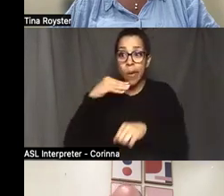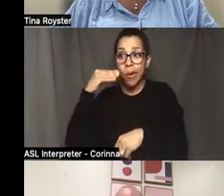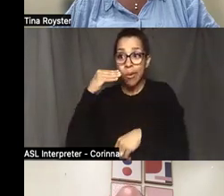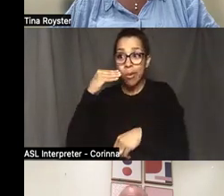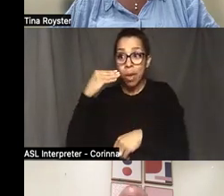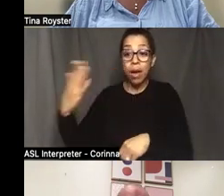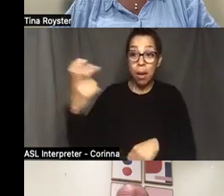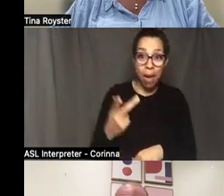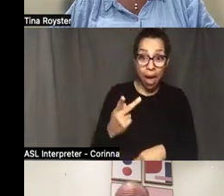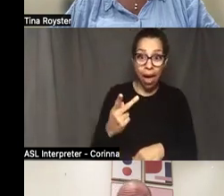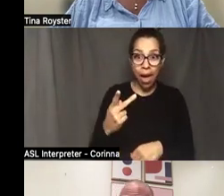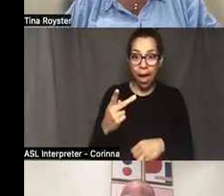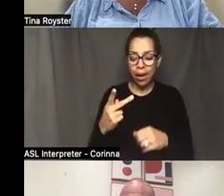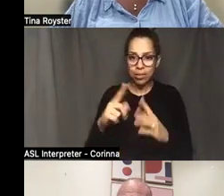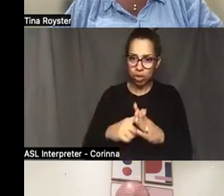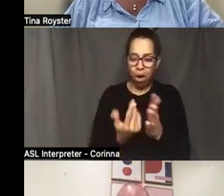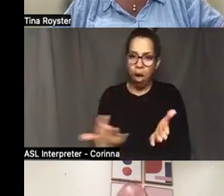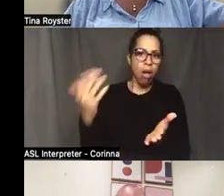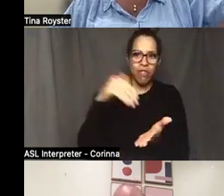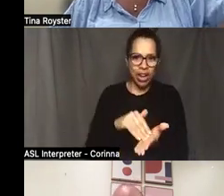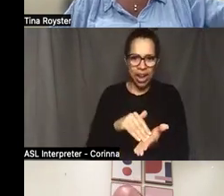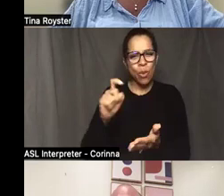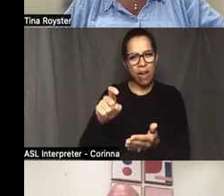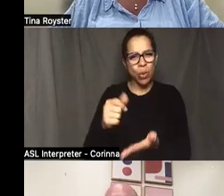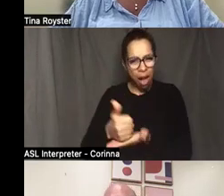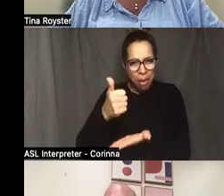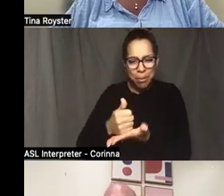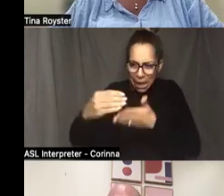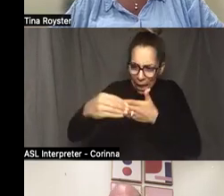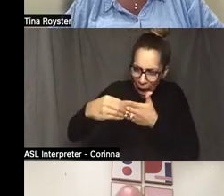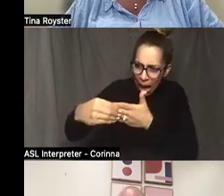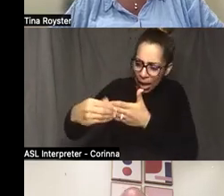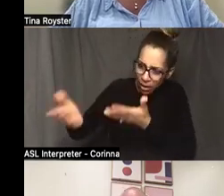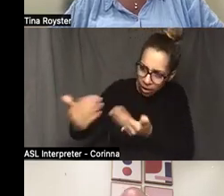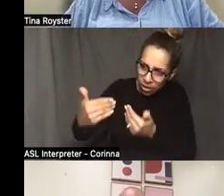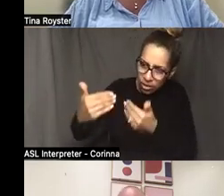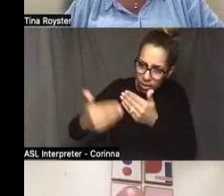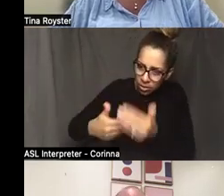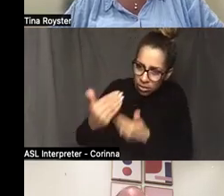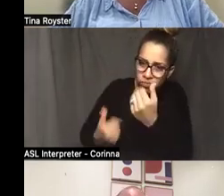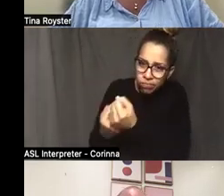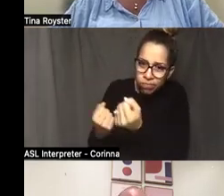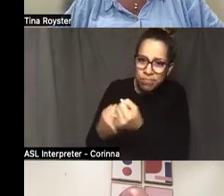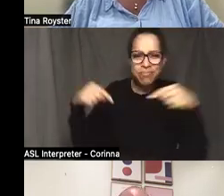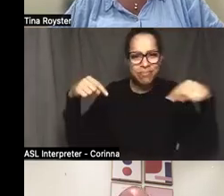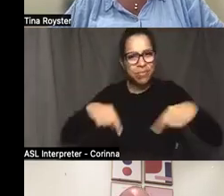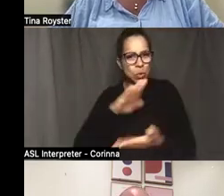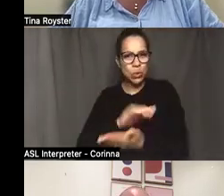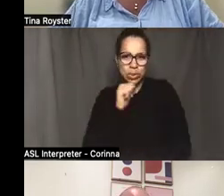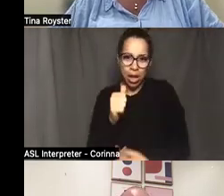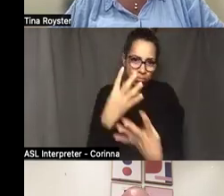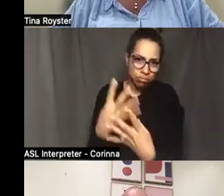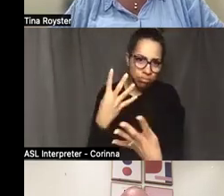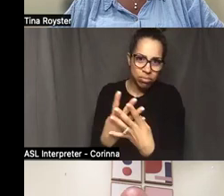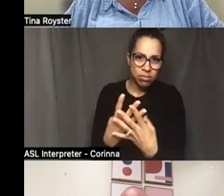again without helping guide them back, is we're school. We're not a penitentiary. And